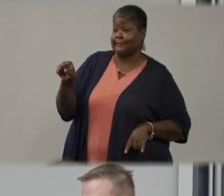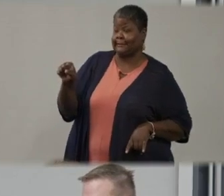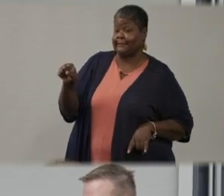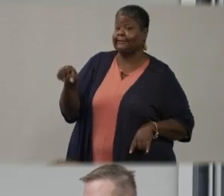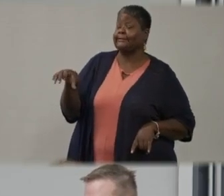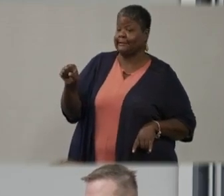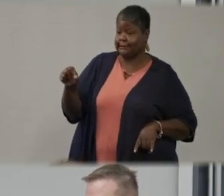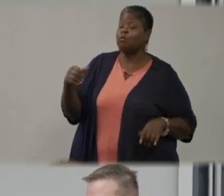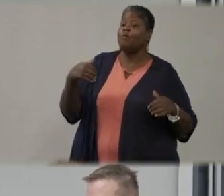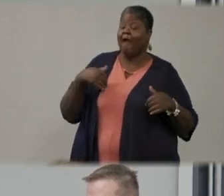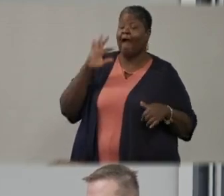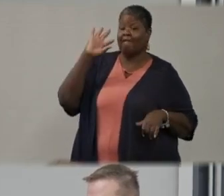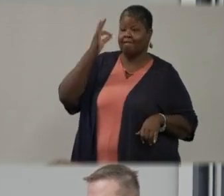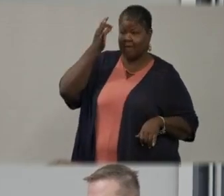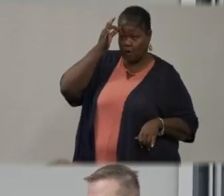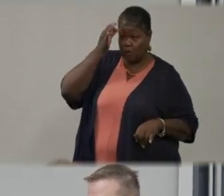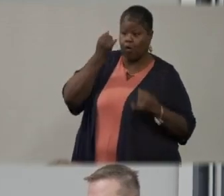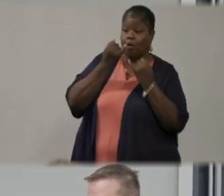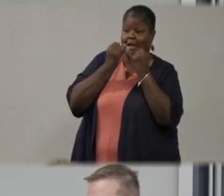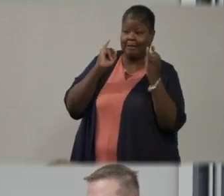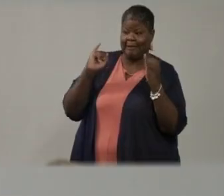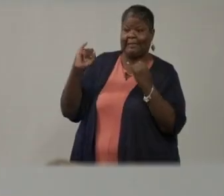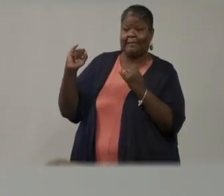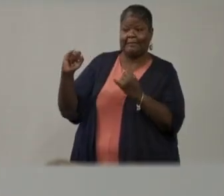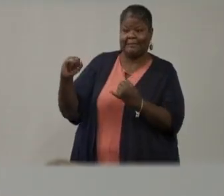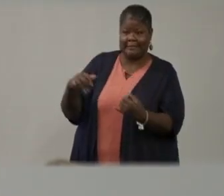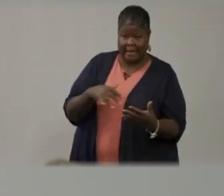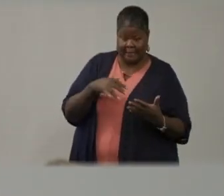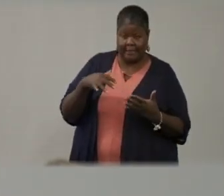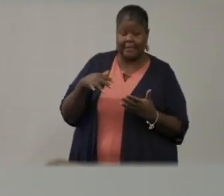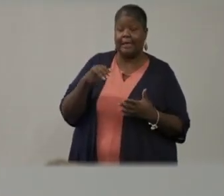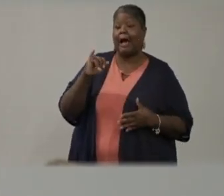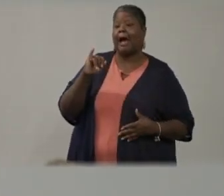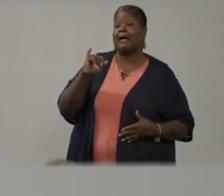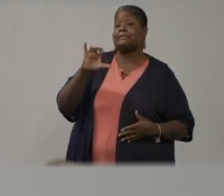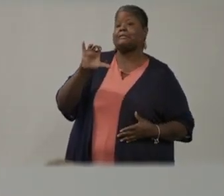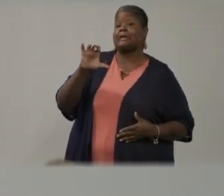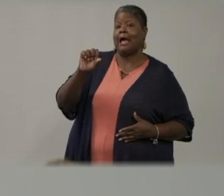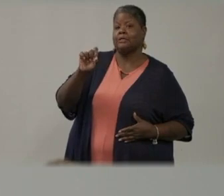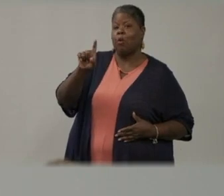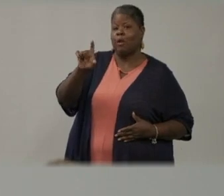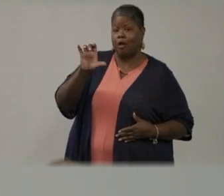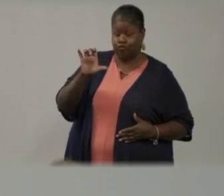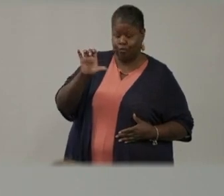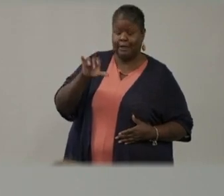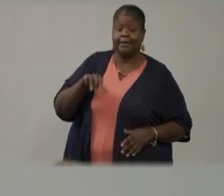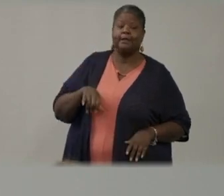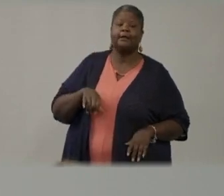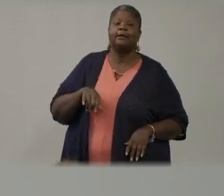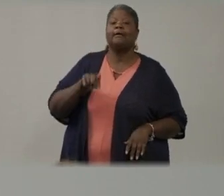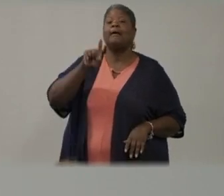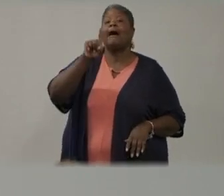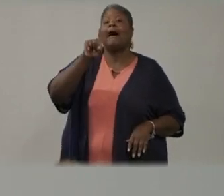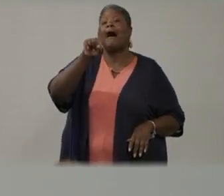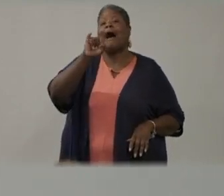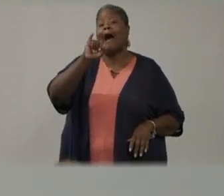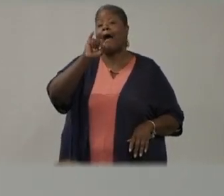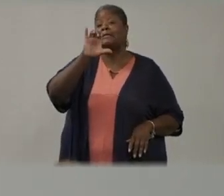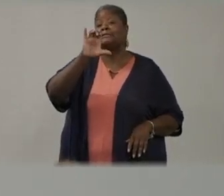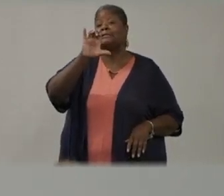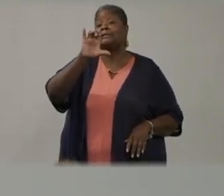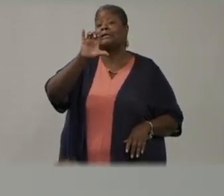So there are federal independent studies. There's ICS 100, there's ICS